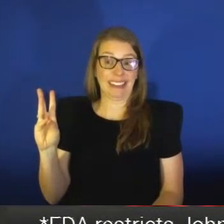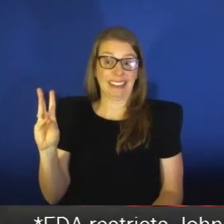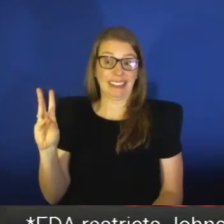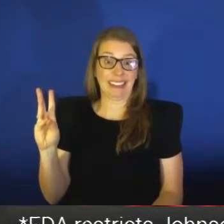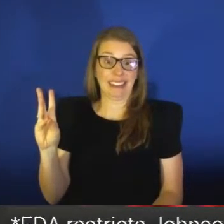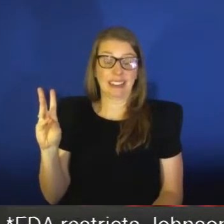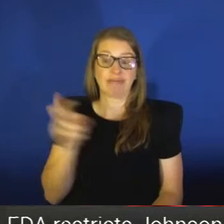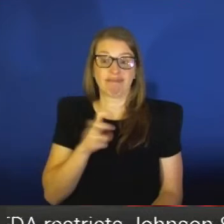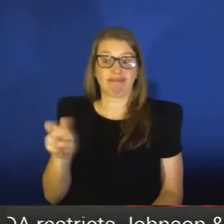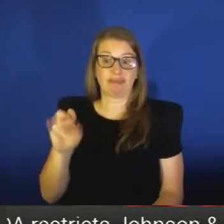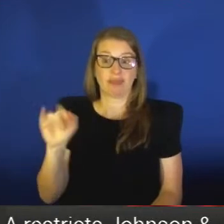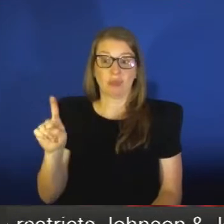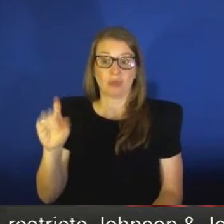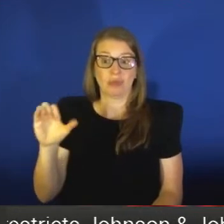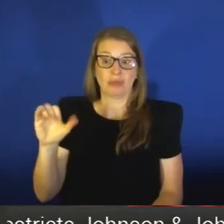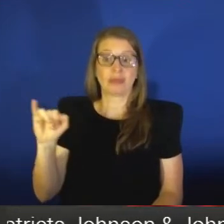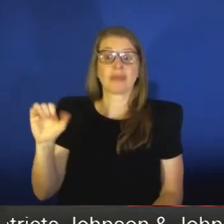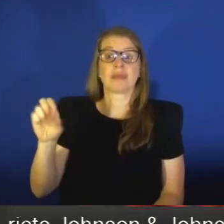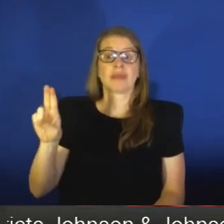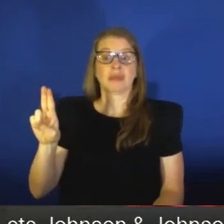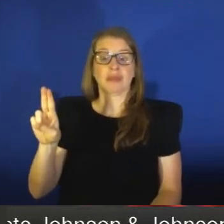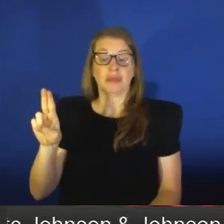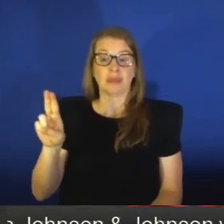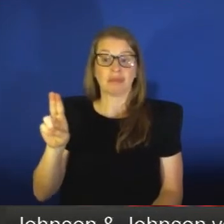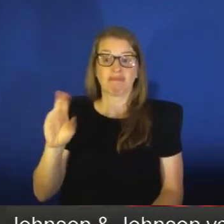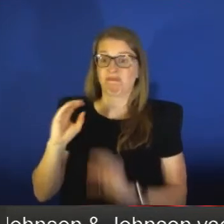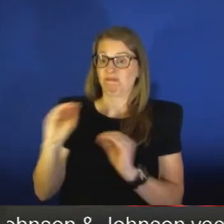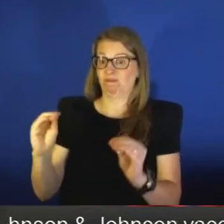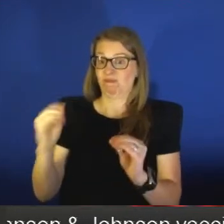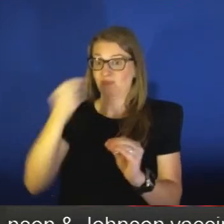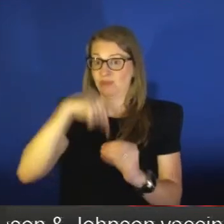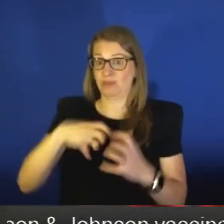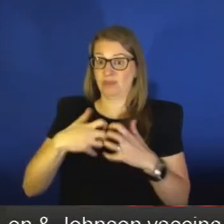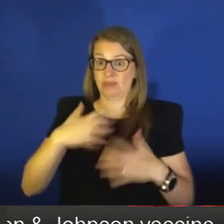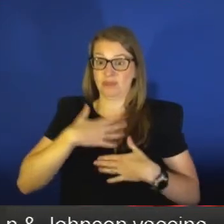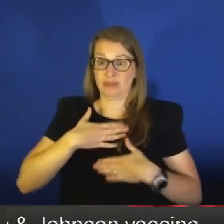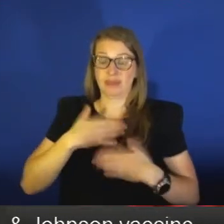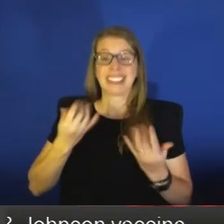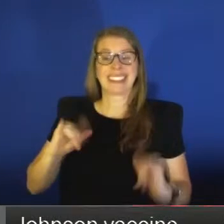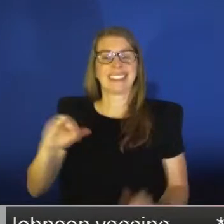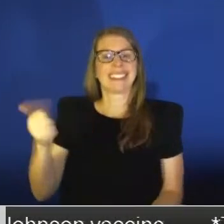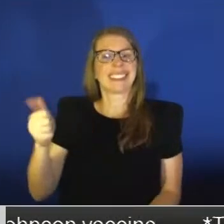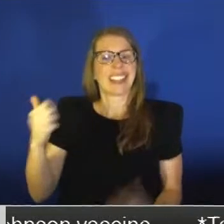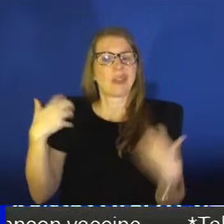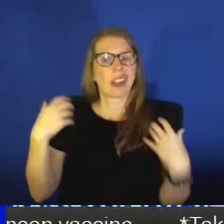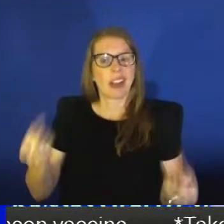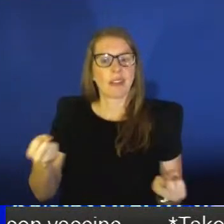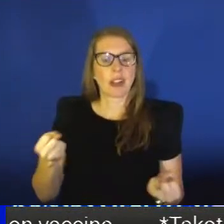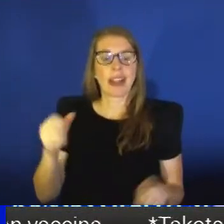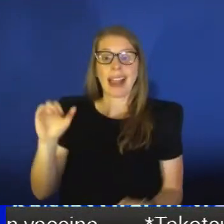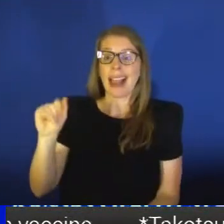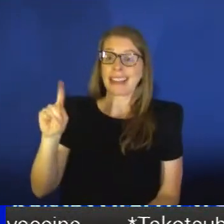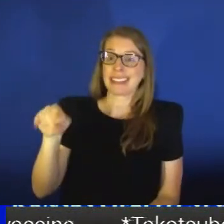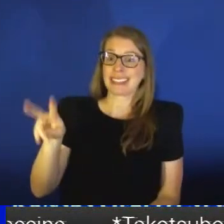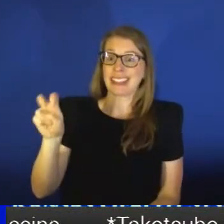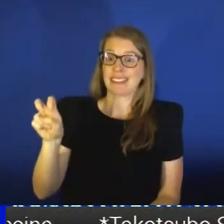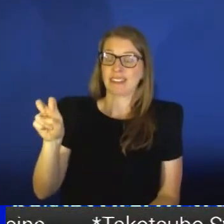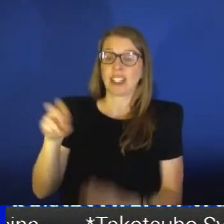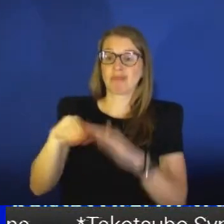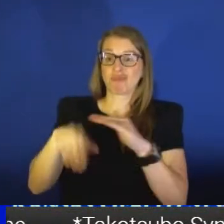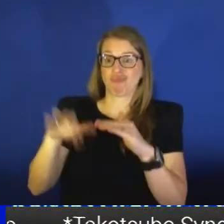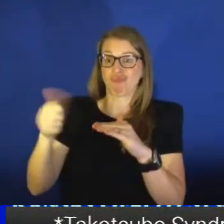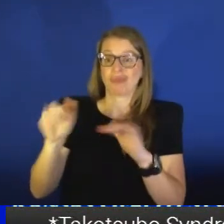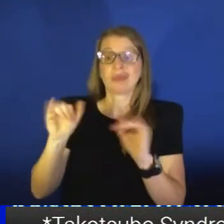in the ICU, 0 on the ventilator, still 10 in that recovery period. Again, the active infections are still in that single digits. That's